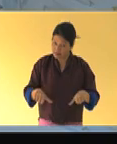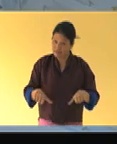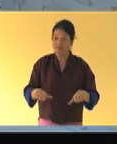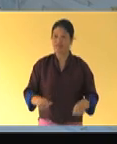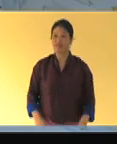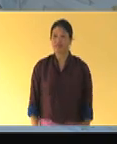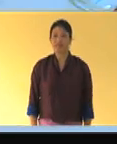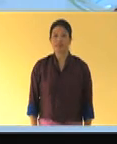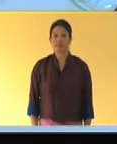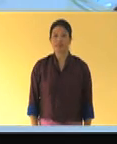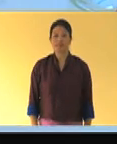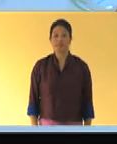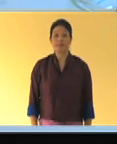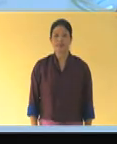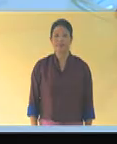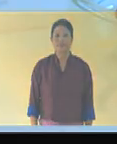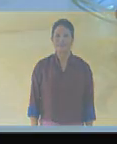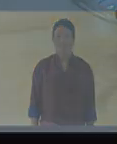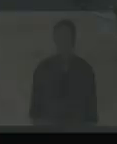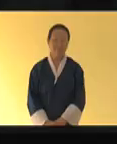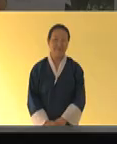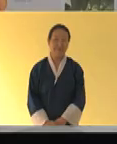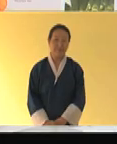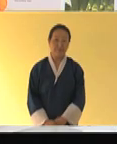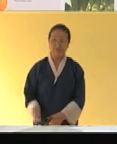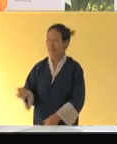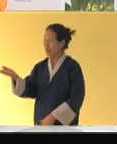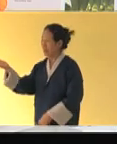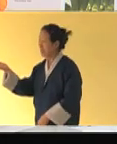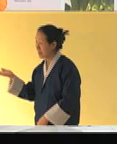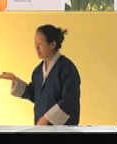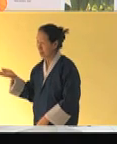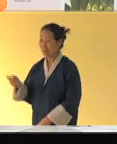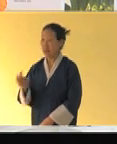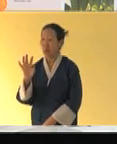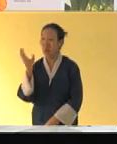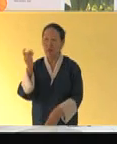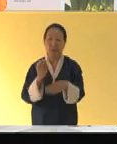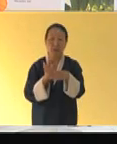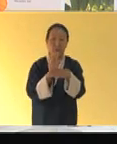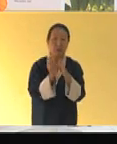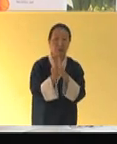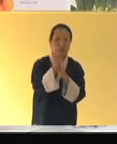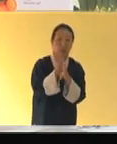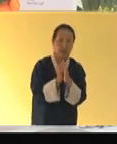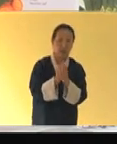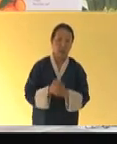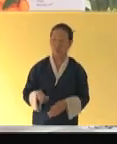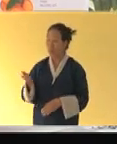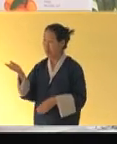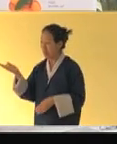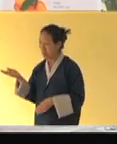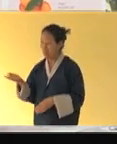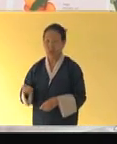tiny microscopic seeds of an orchid. So these are the plants of the world. So here we show